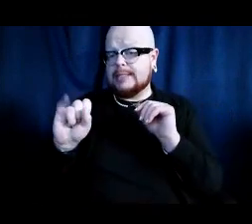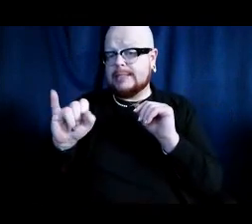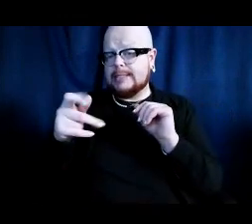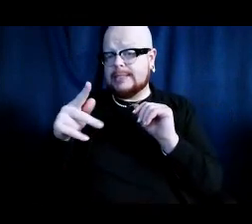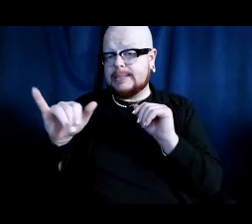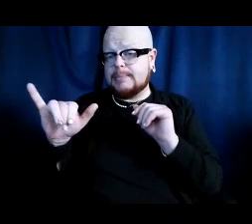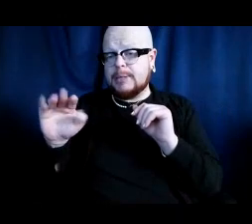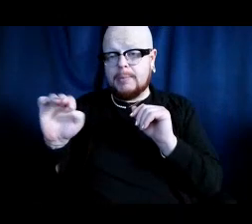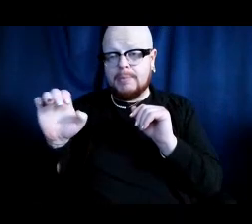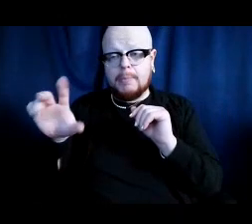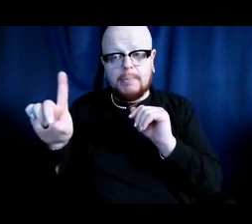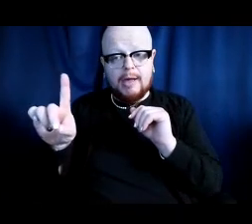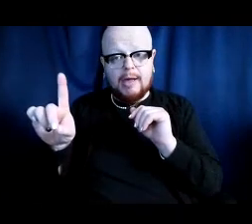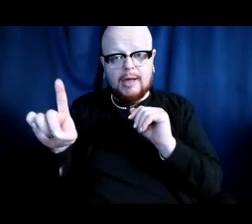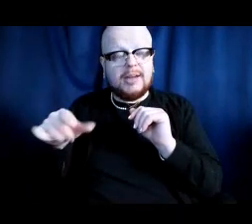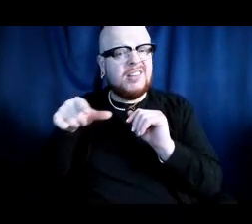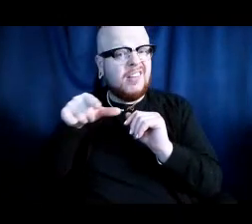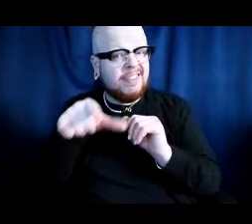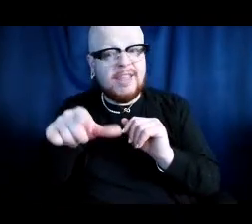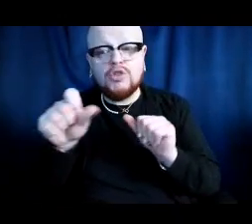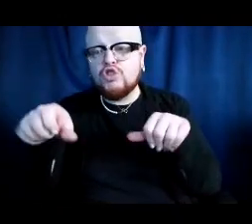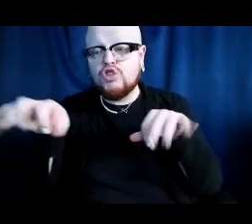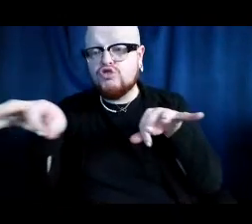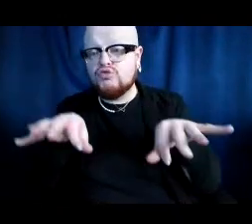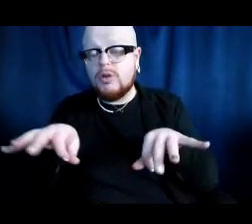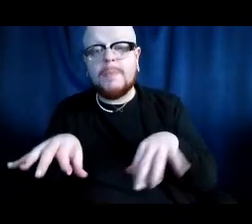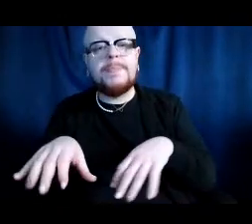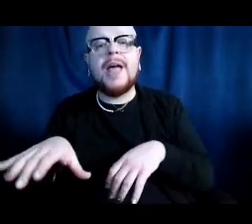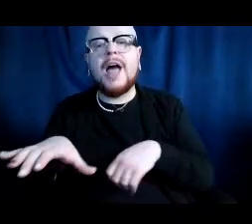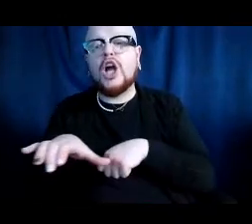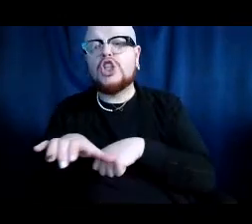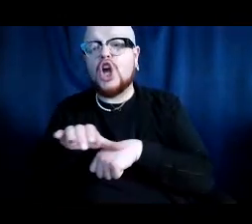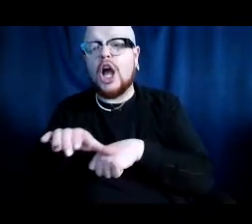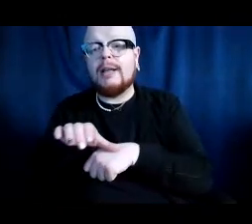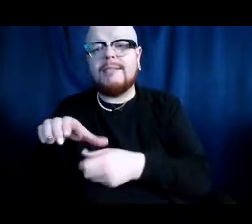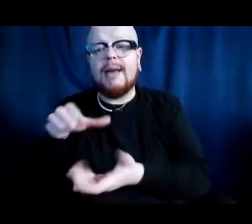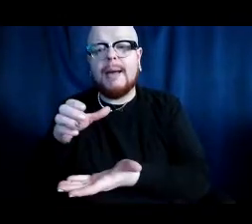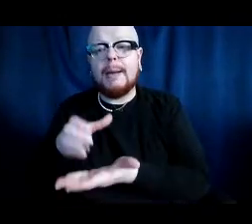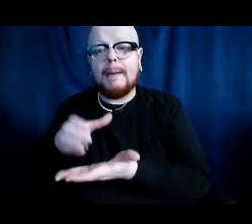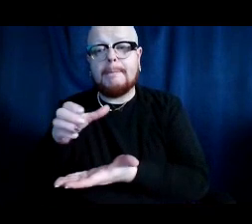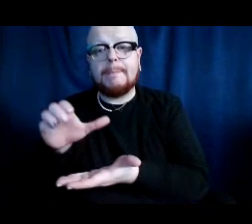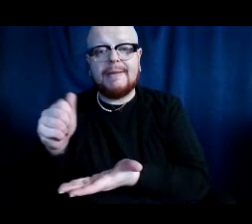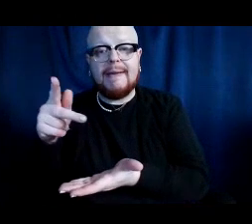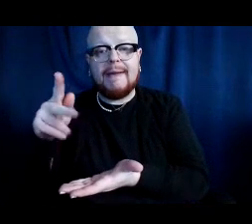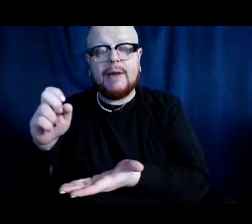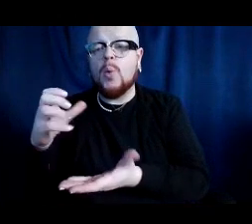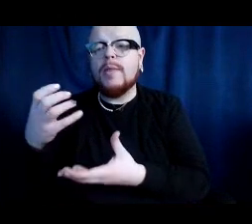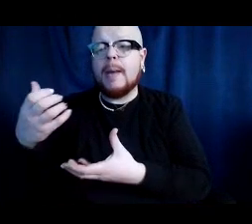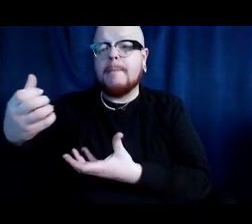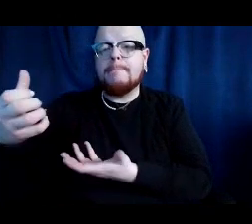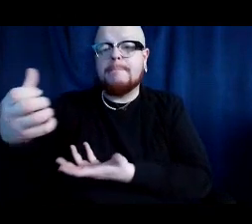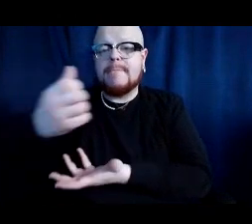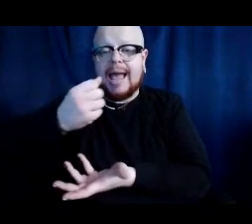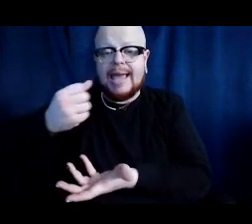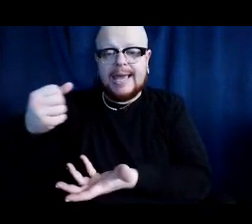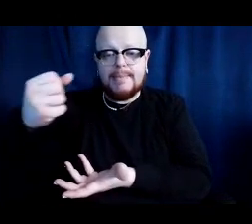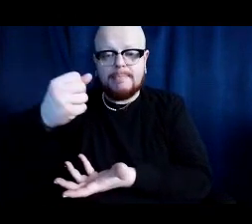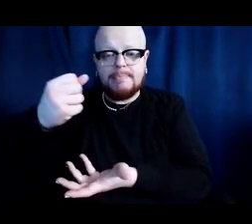Mississippi Mud, a chocolate cupcake with piped vanilla icing, raspberries, raspberry sugar, and mint on